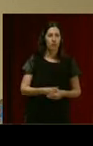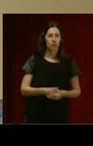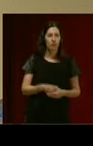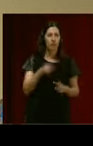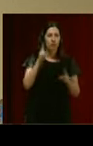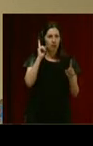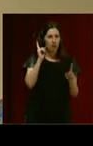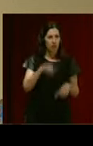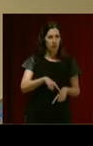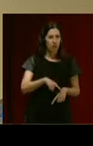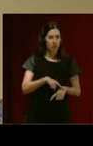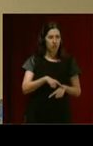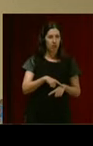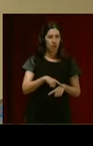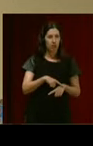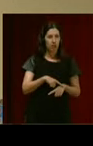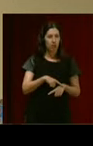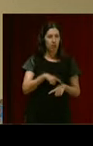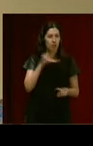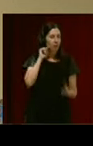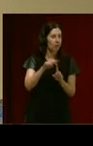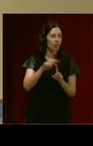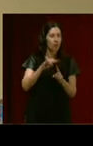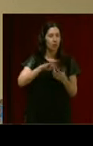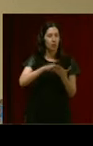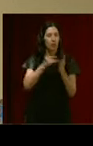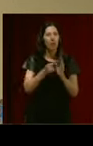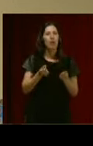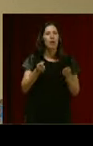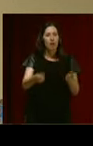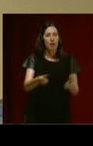much does the robot cost?